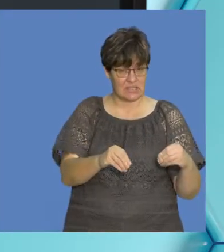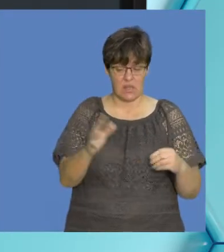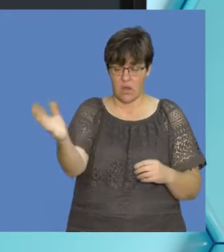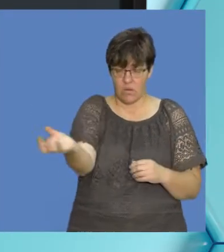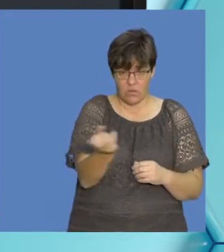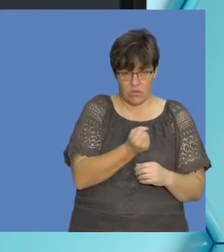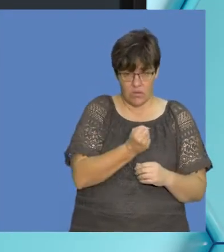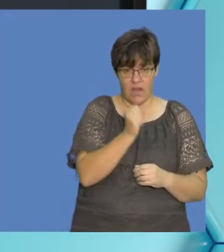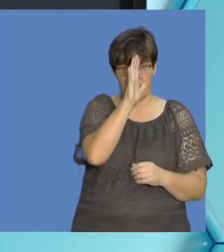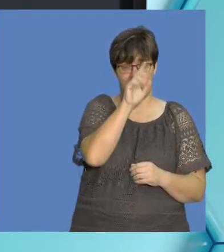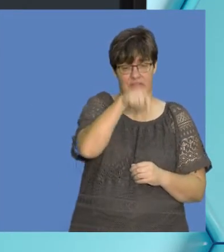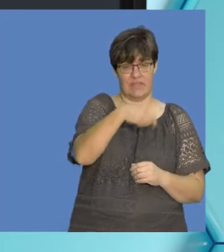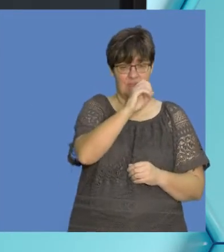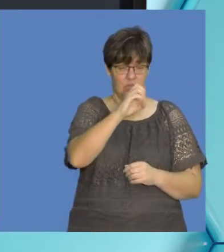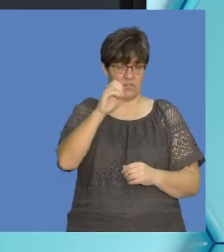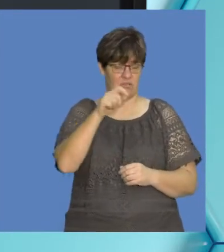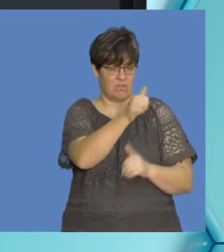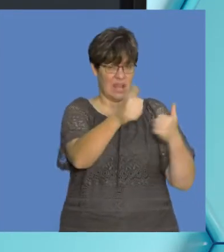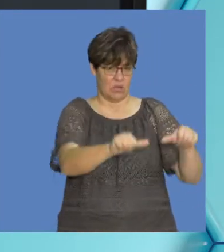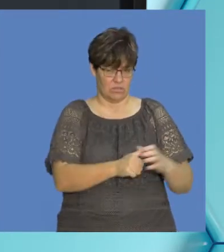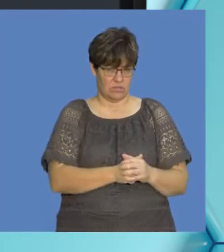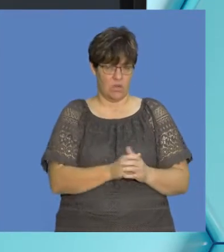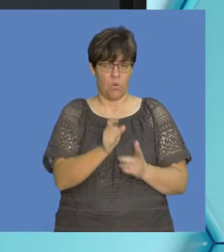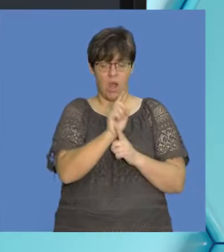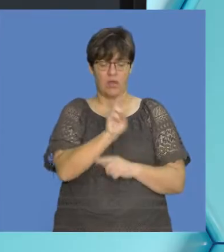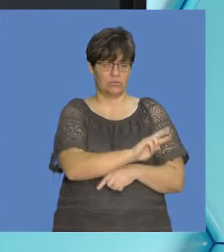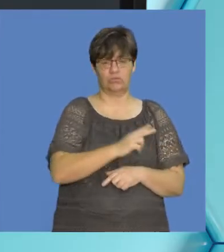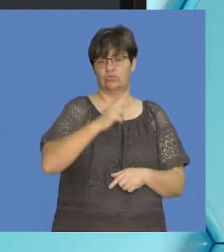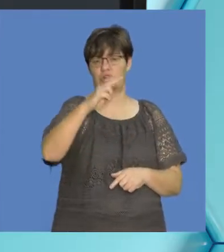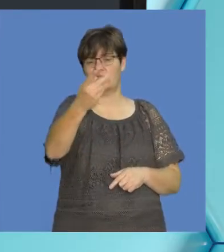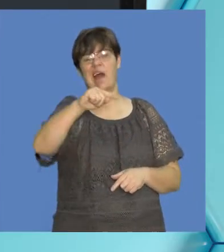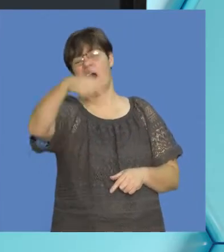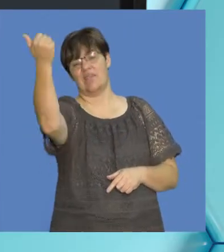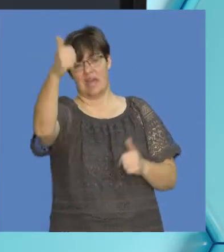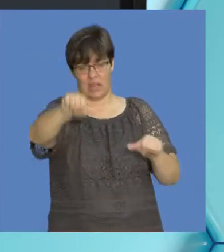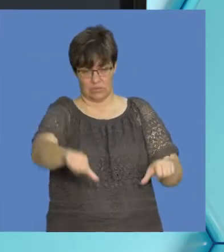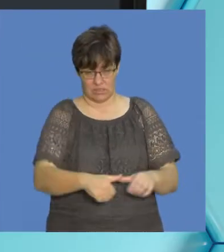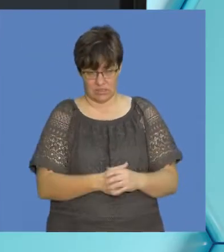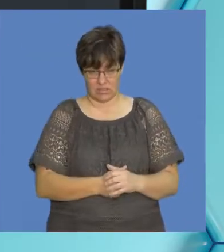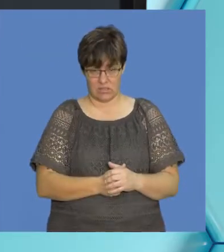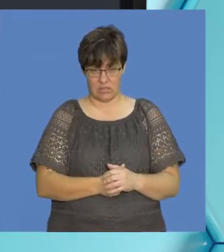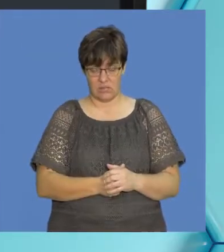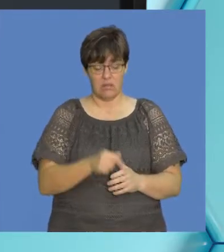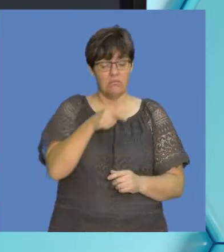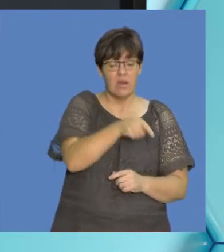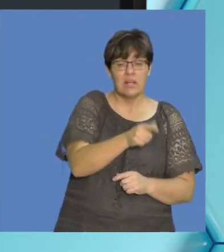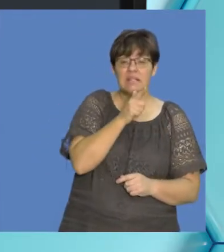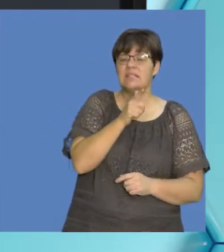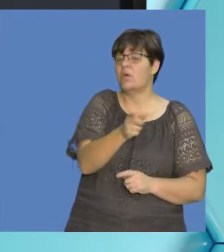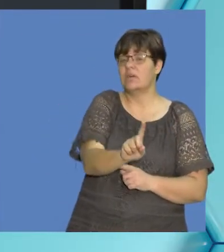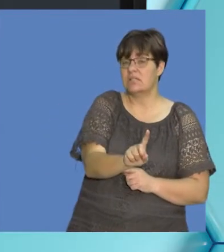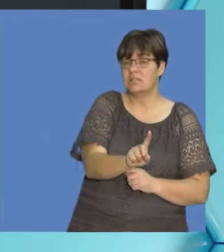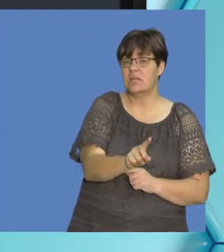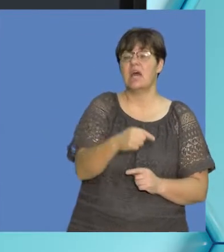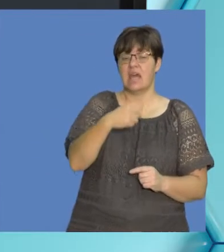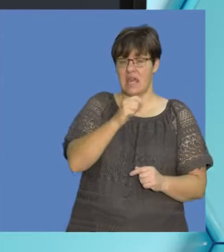withdrawn 5,000 rand from the account because obviously the money was transferred into somebody else's account, and they will say, we